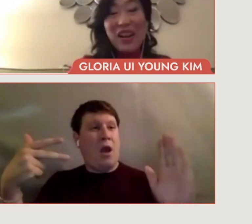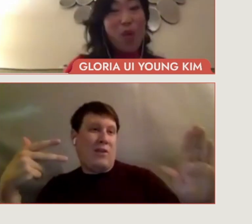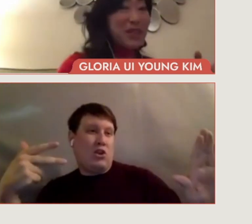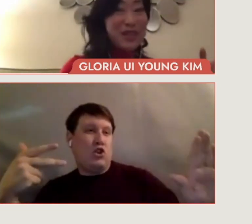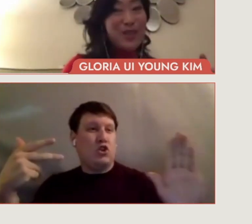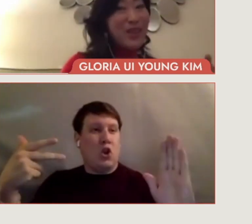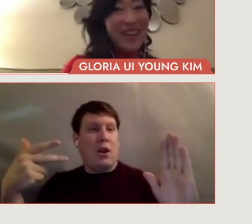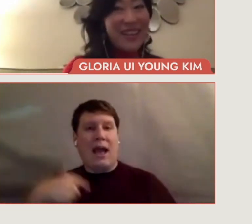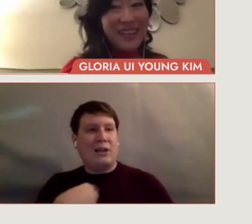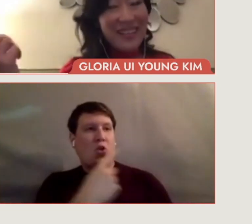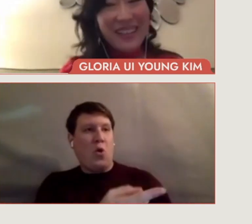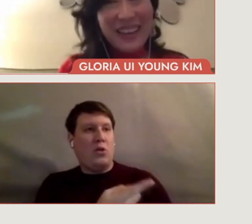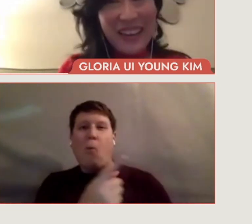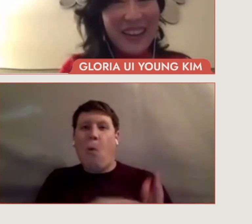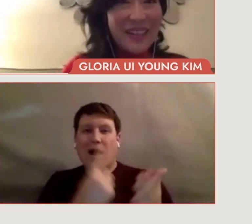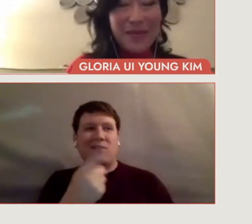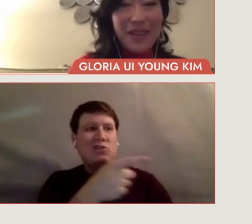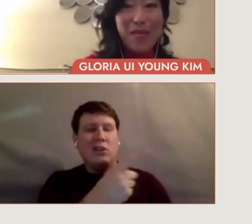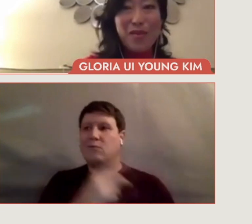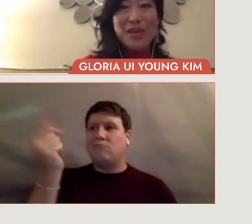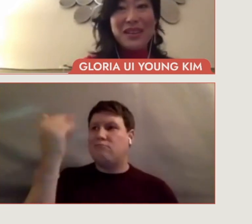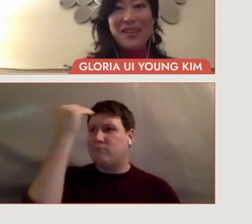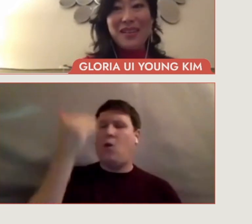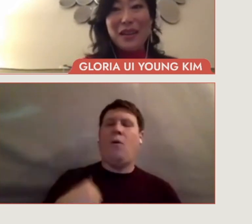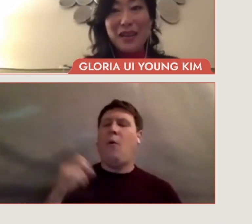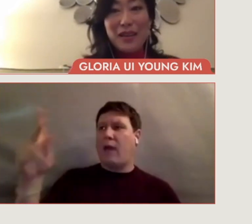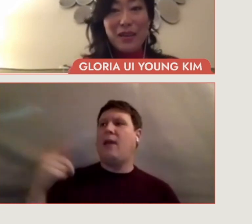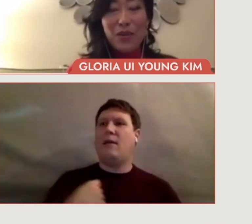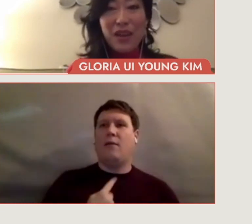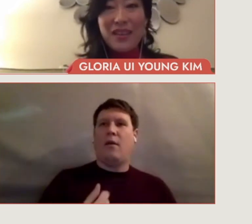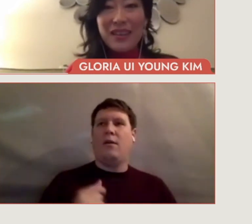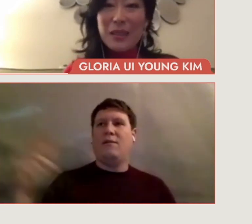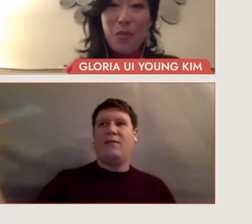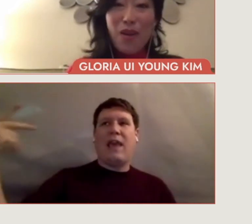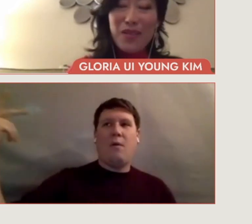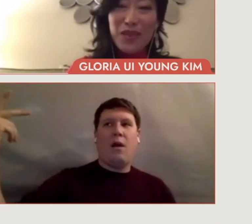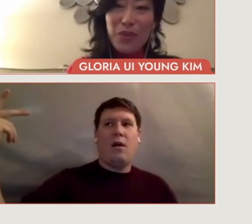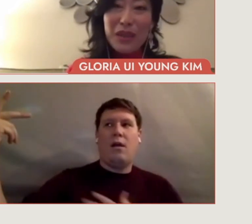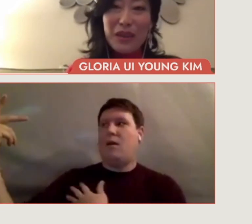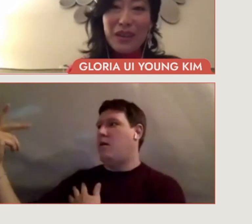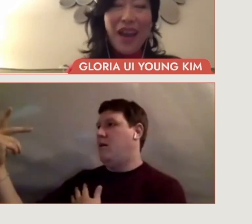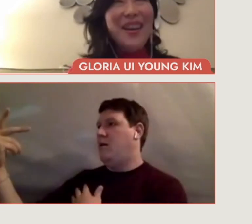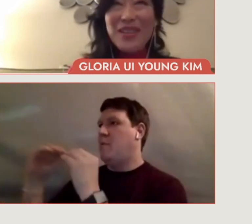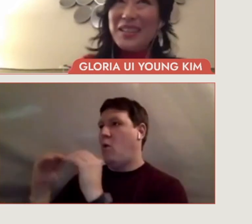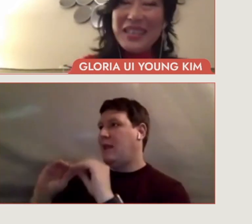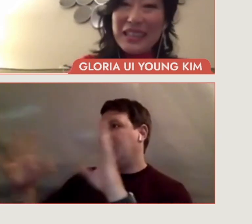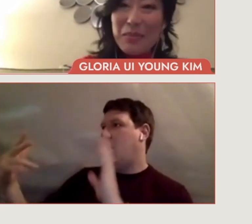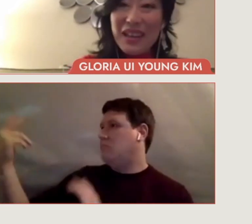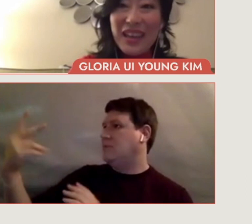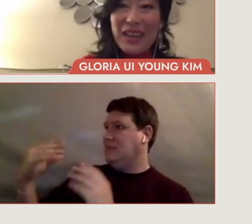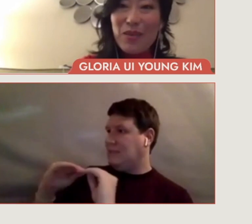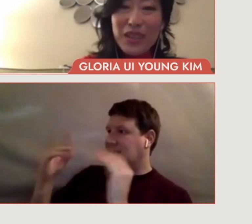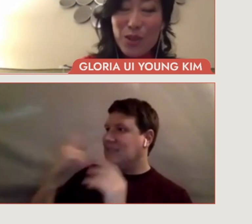just always knew to do that. Like anytime the camera was there. You know, and I think that's the mark of a really good, I know that sounds silly,